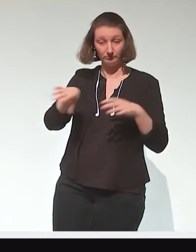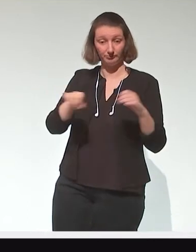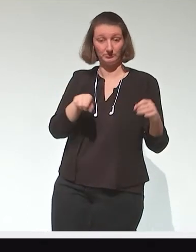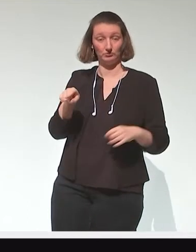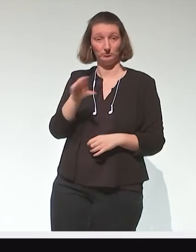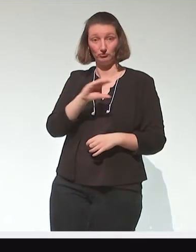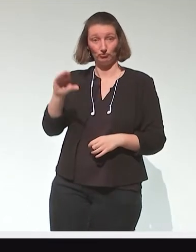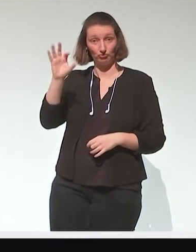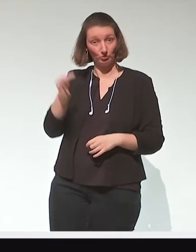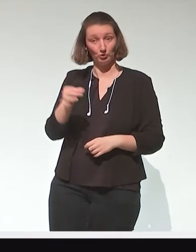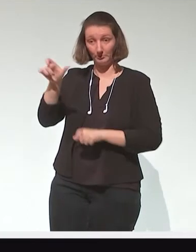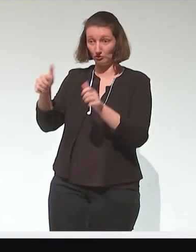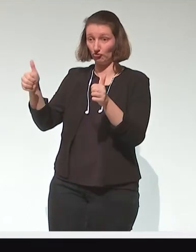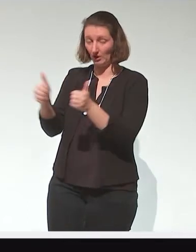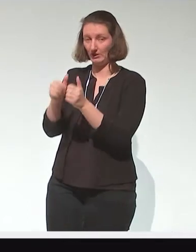exchange